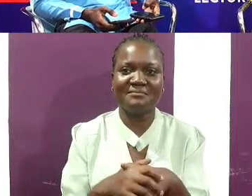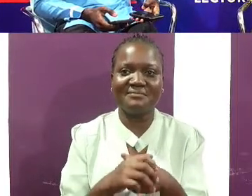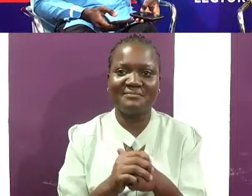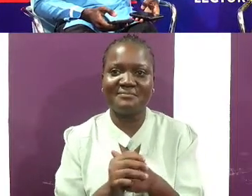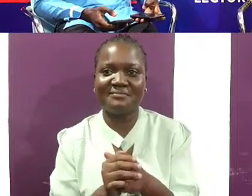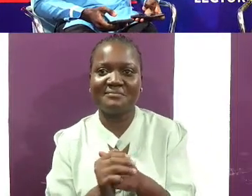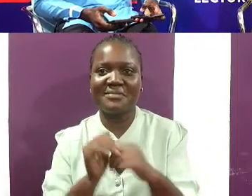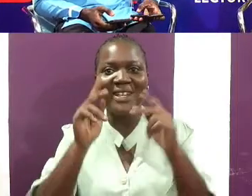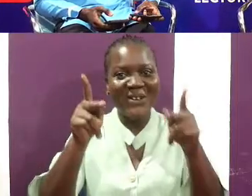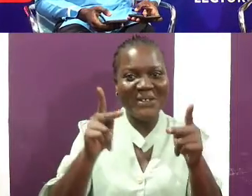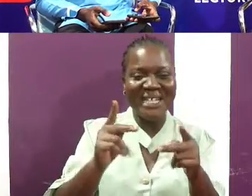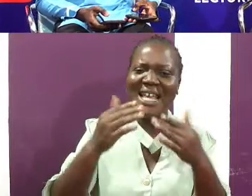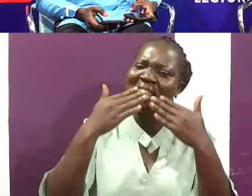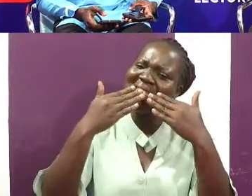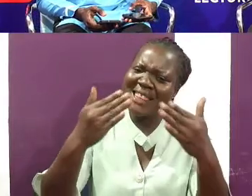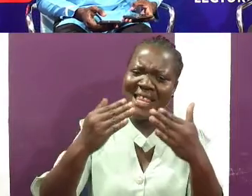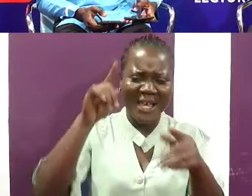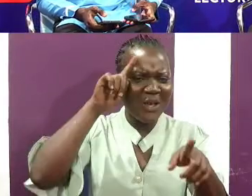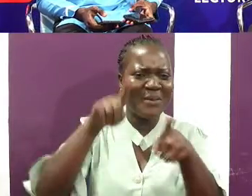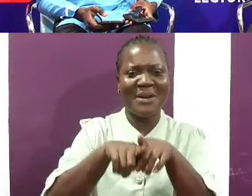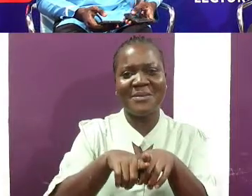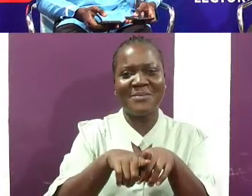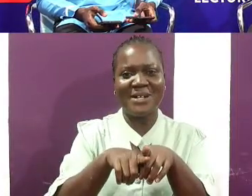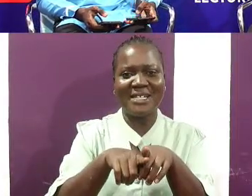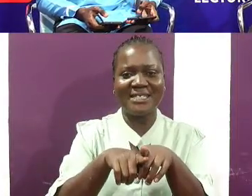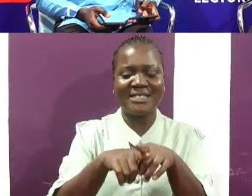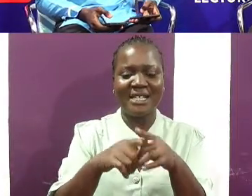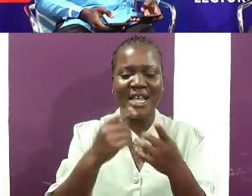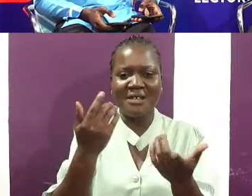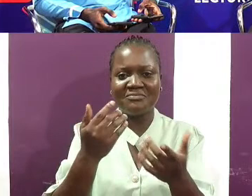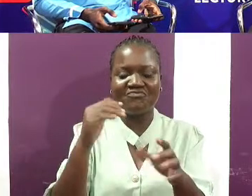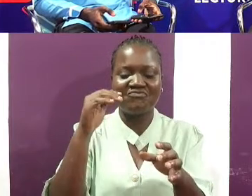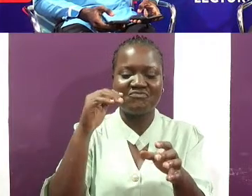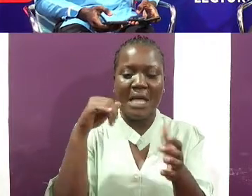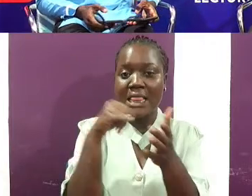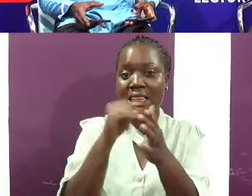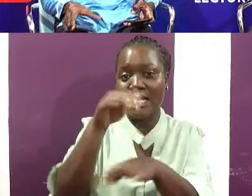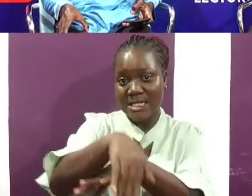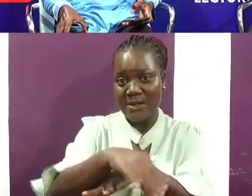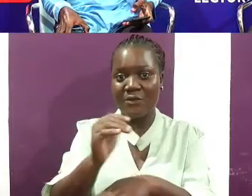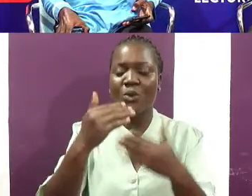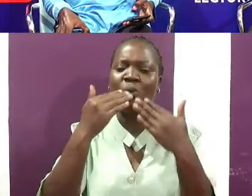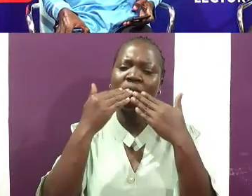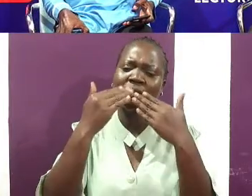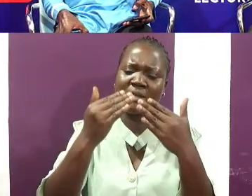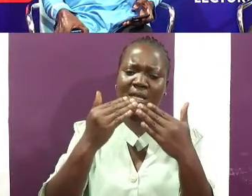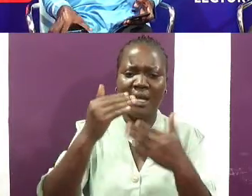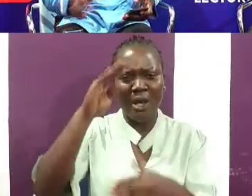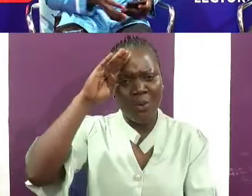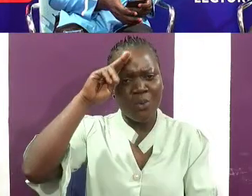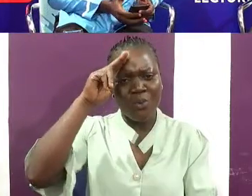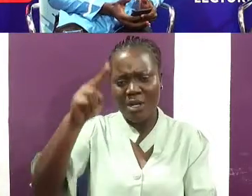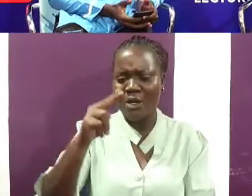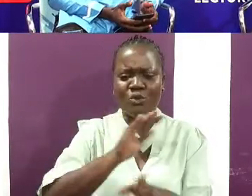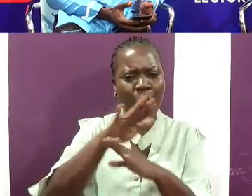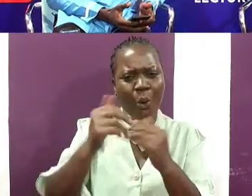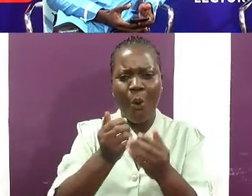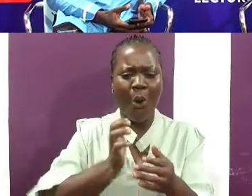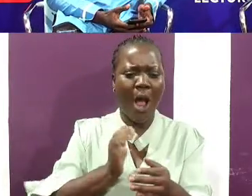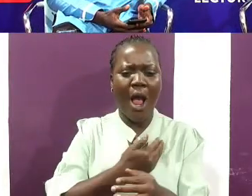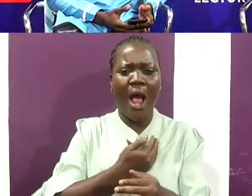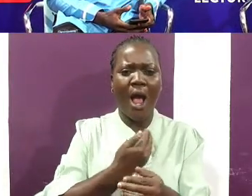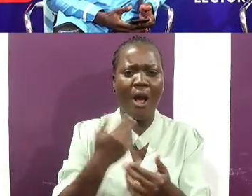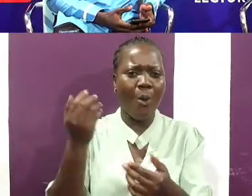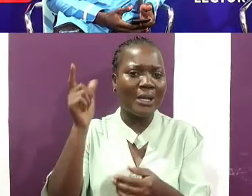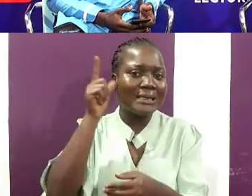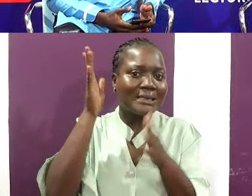Me da se papa. Ene nyumre e be chia ye tie fo papa. Se omanya akunya no na omo etie yen isen se